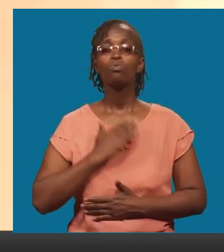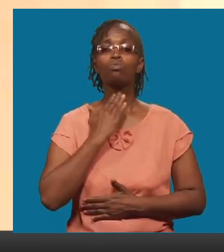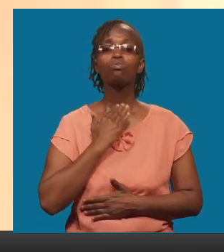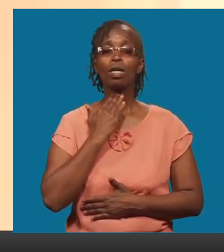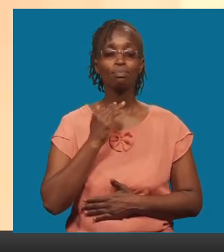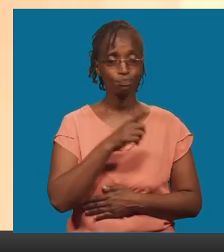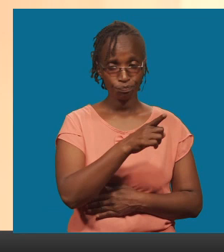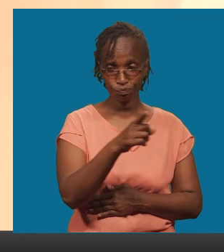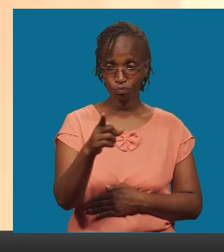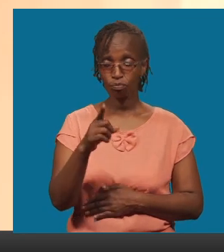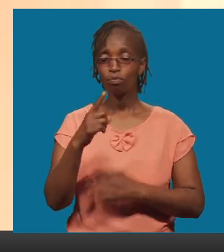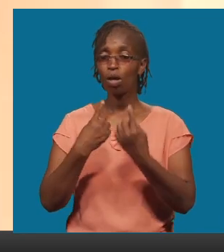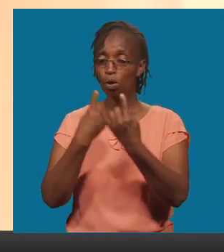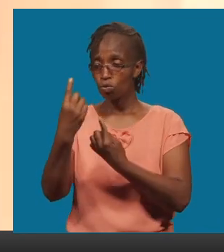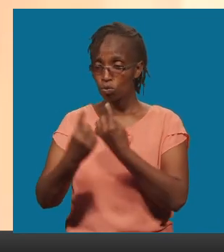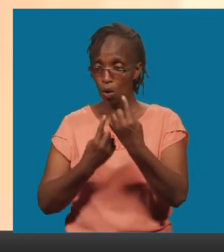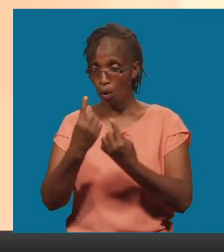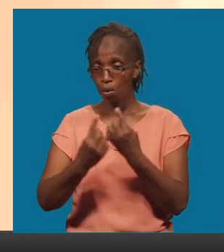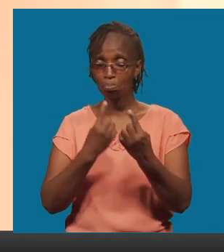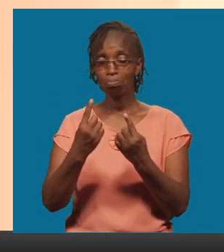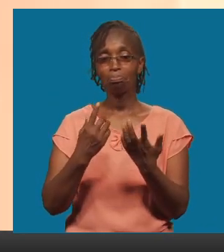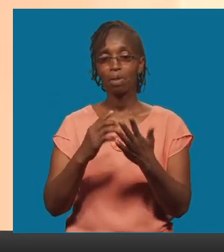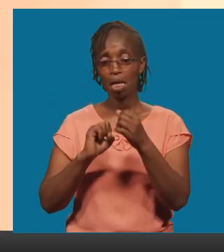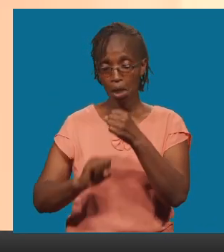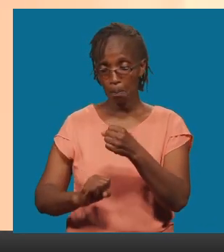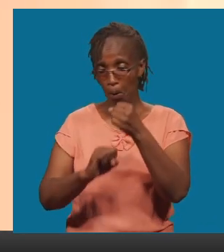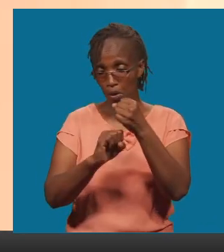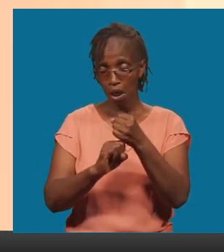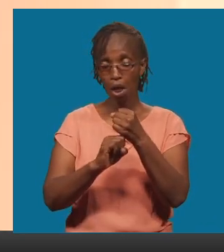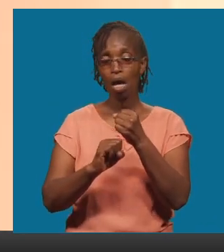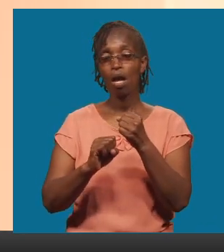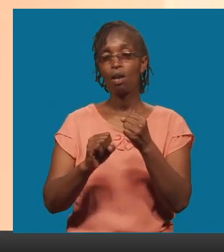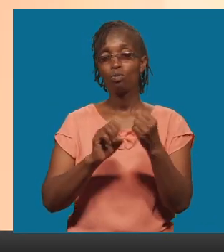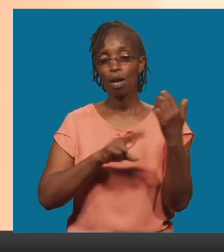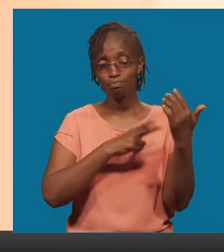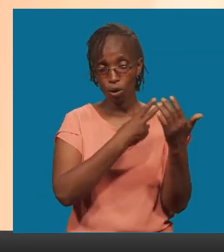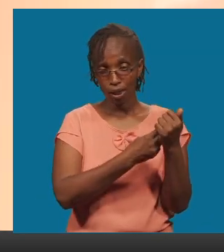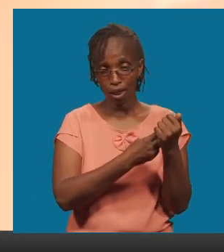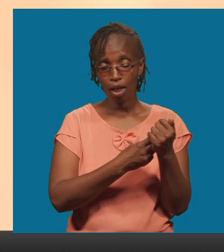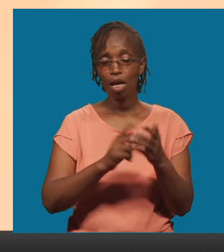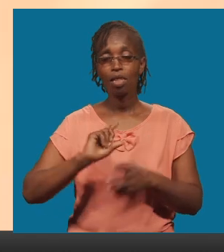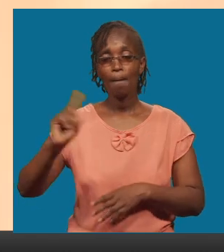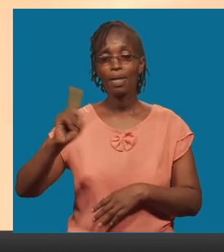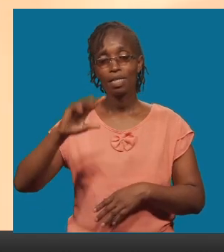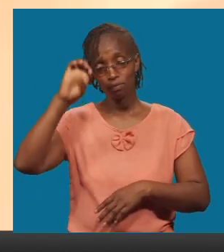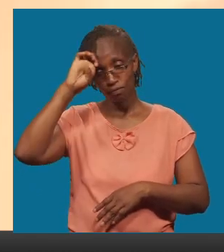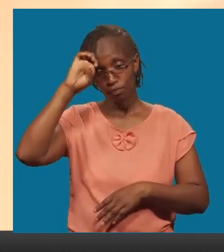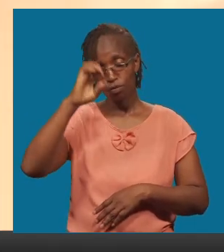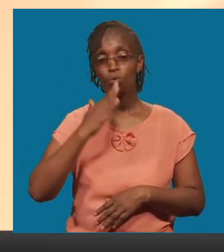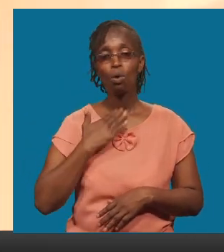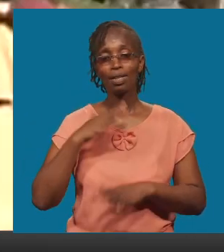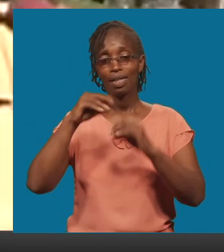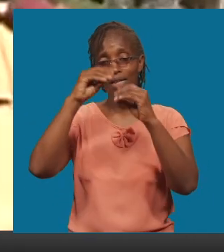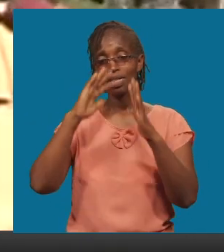We want you to talk, get hold of your colleague, the Minister for Education. We want the teachers to be brought back to the